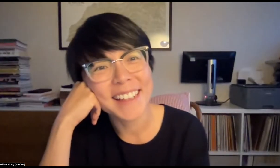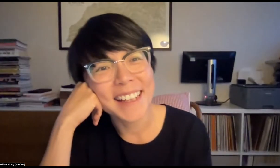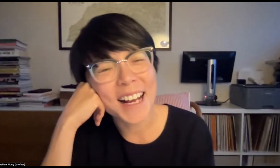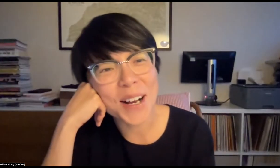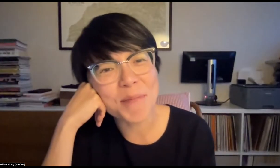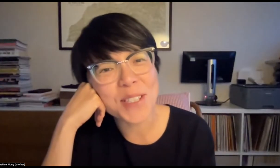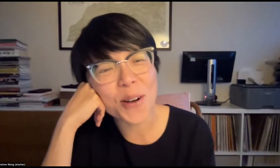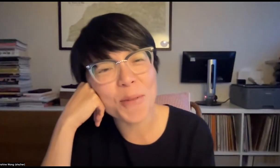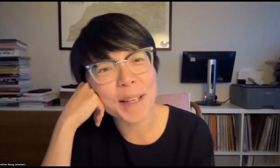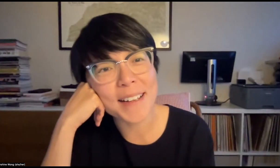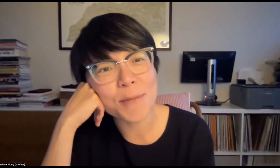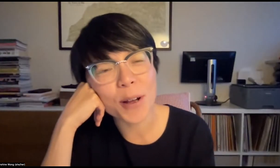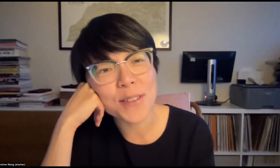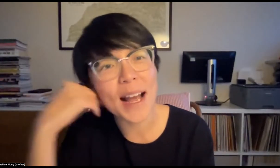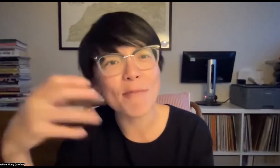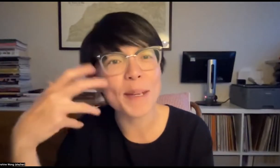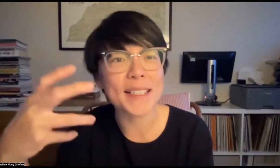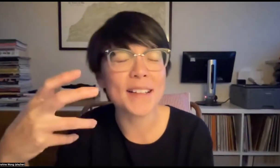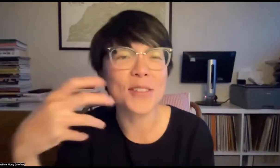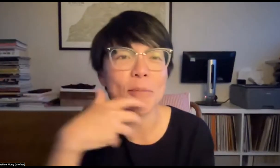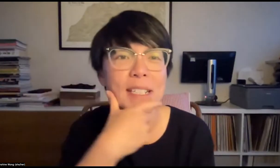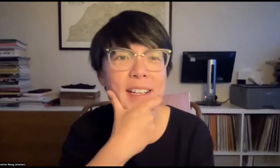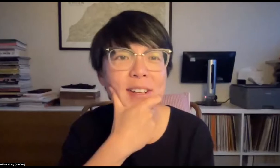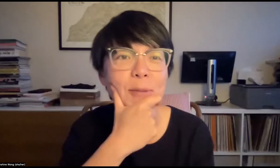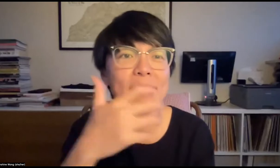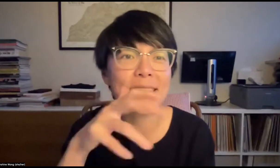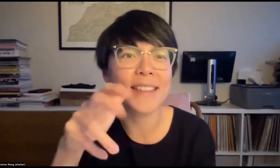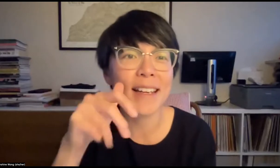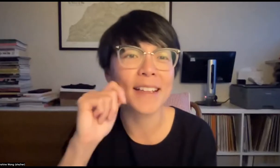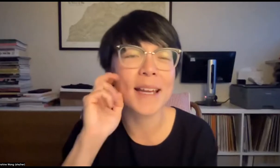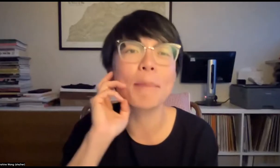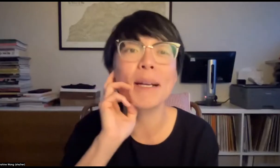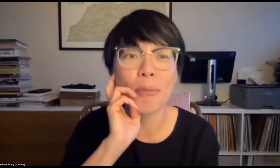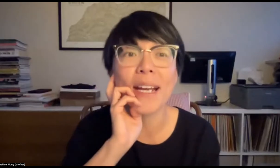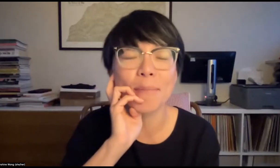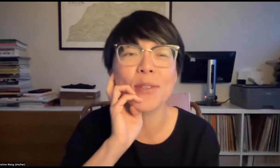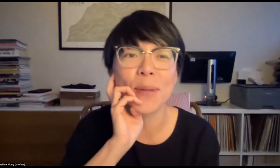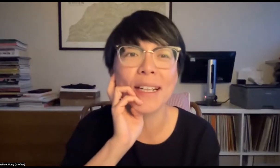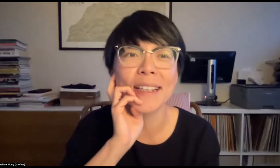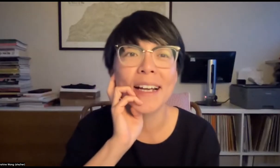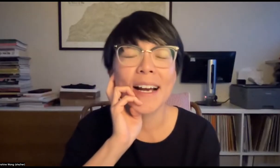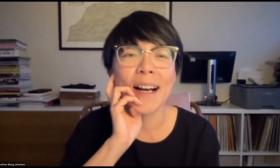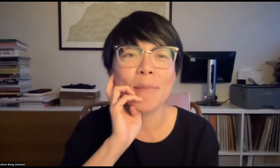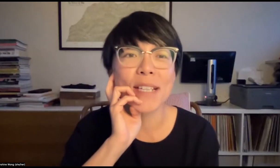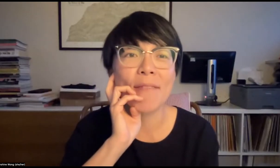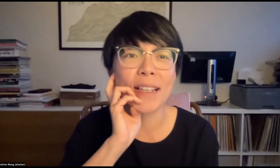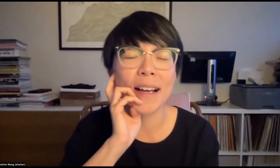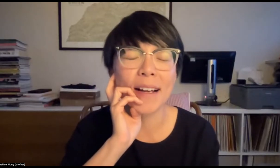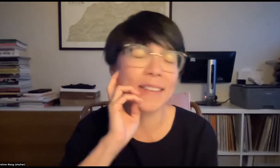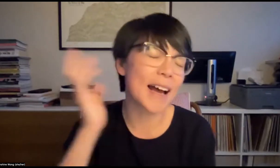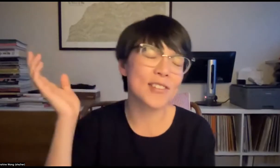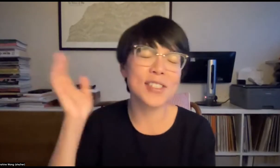lets. So because we also have BSL interpretation, we tend to take a 10-minute break in between to